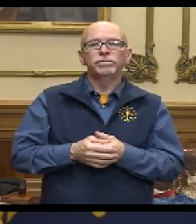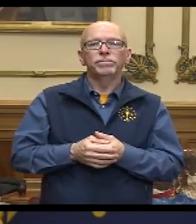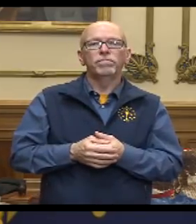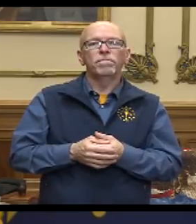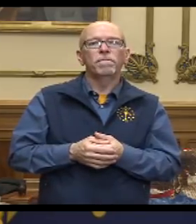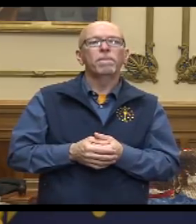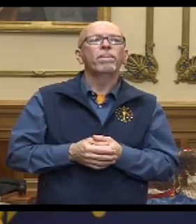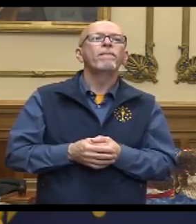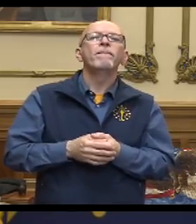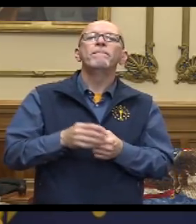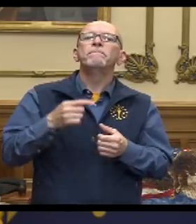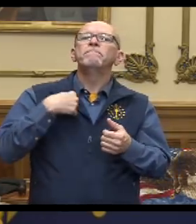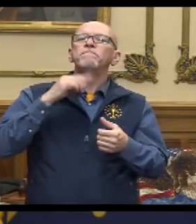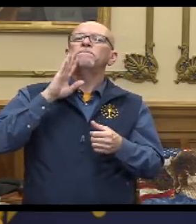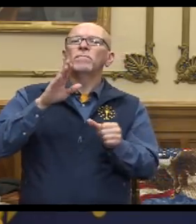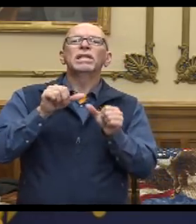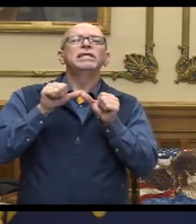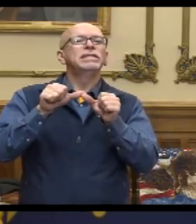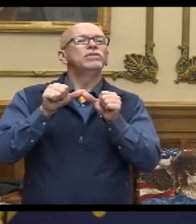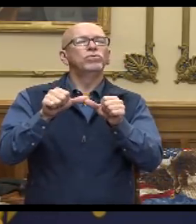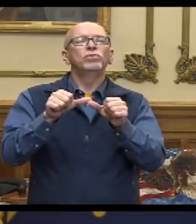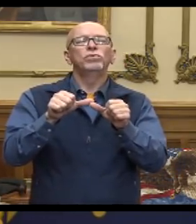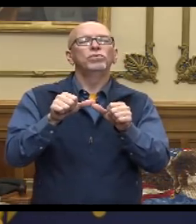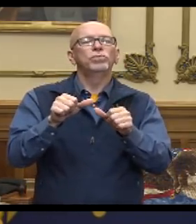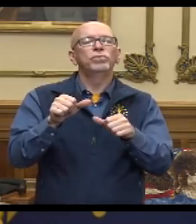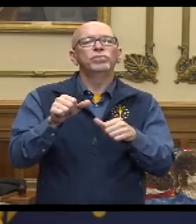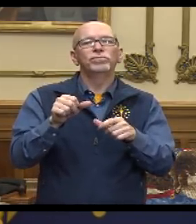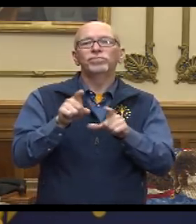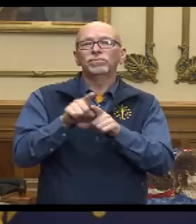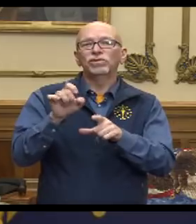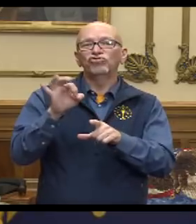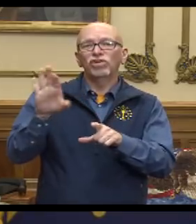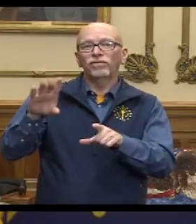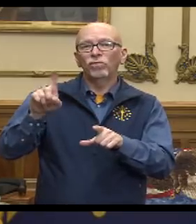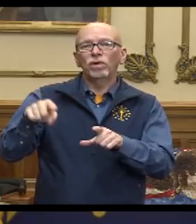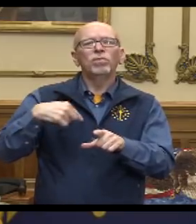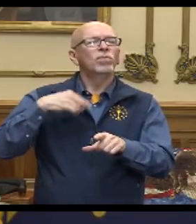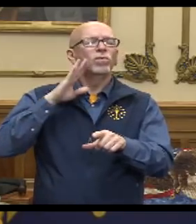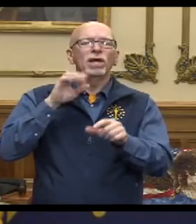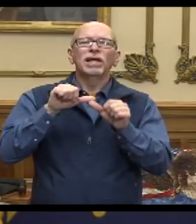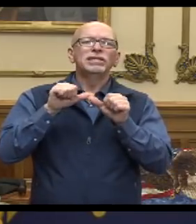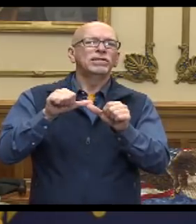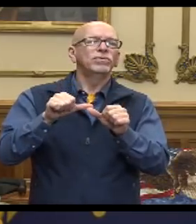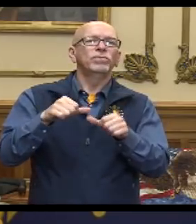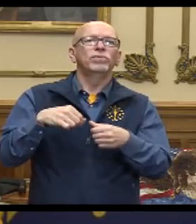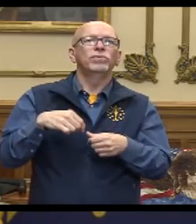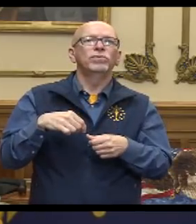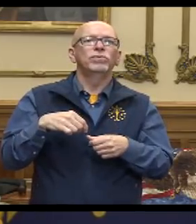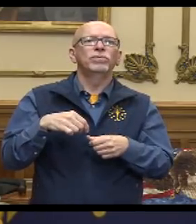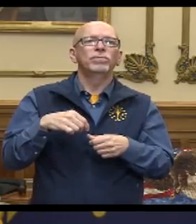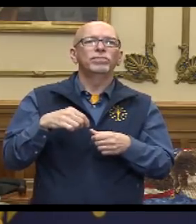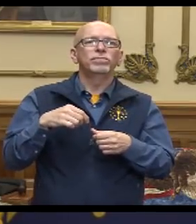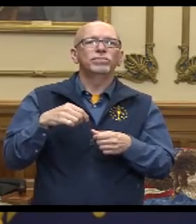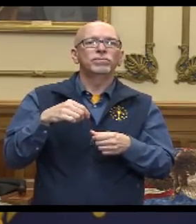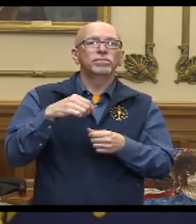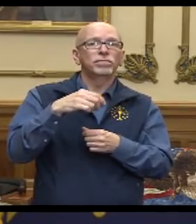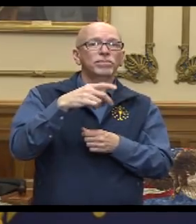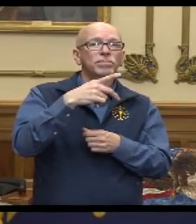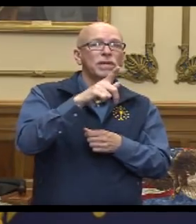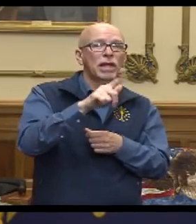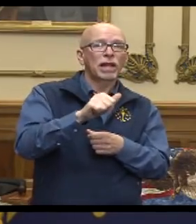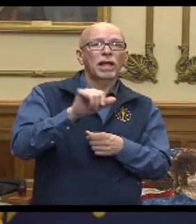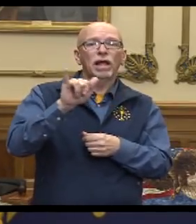I can tell you that we'll continue to, as Jeff's question, we'll continue to, whether it's at the PLA